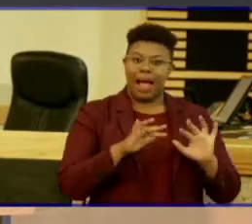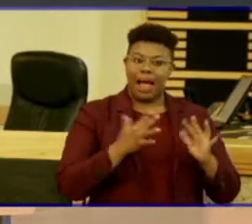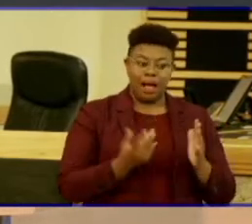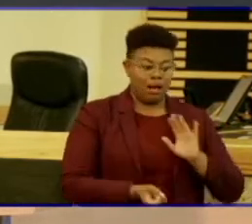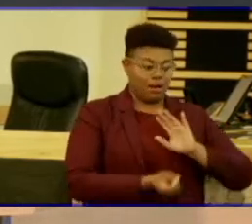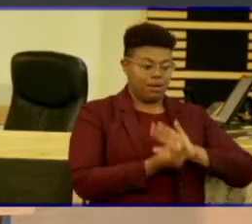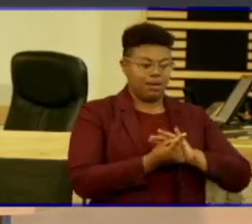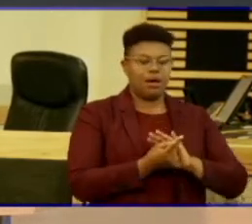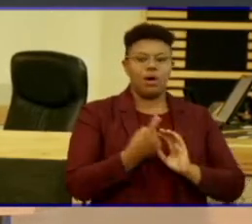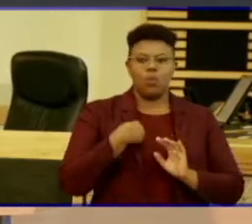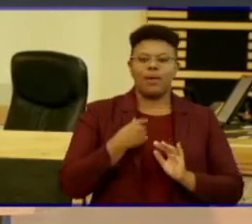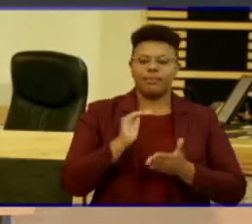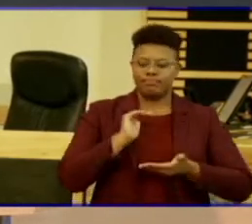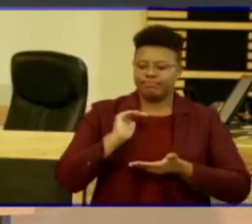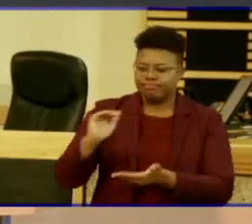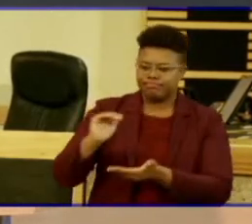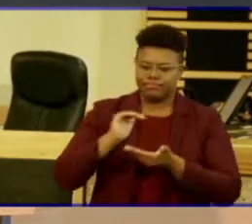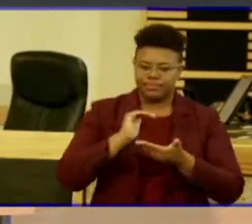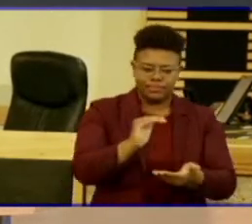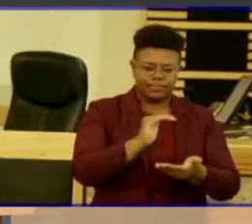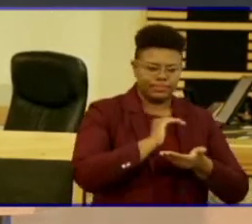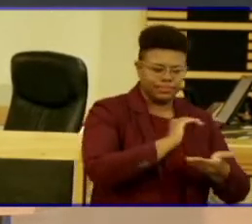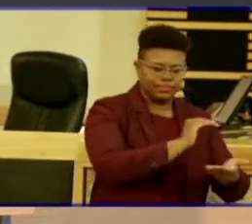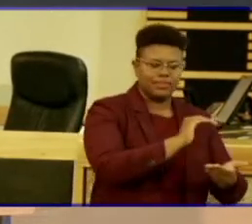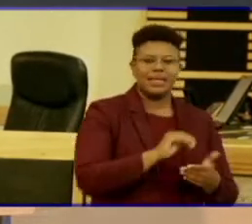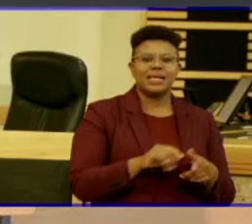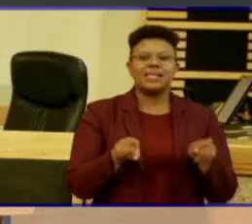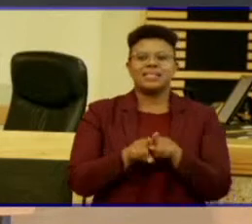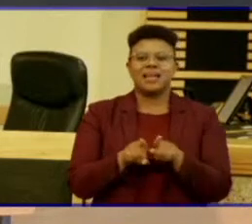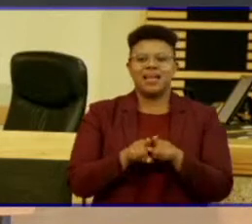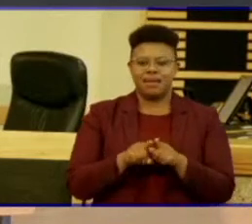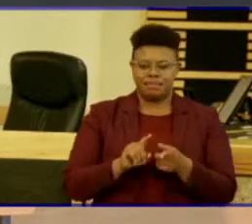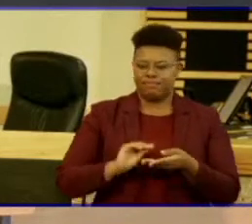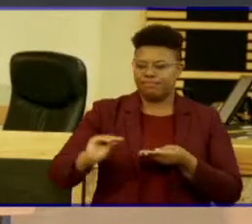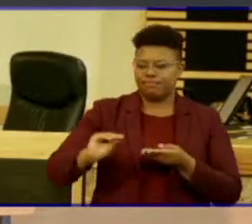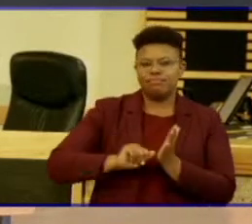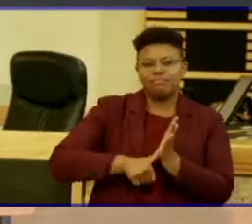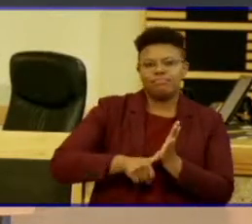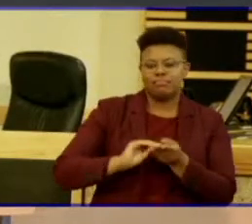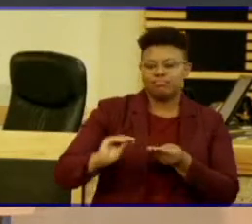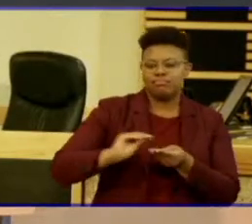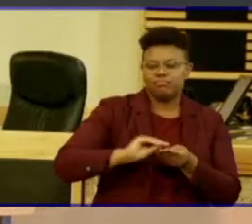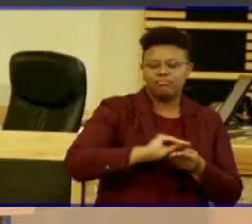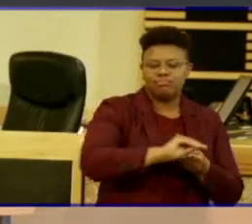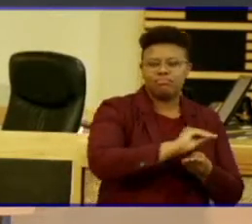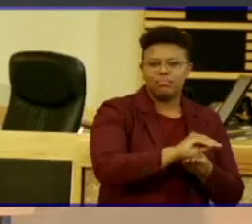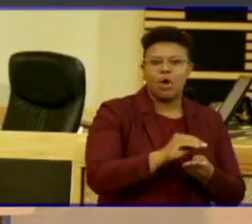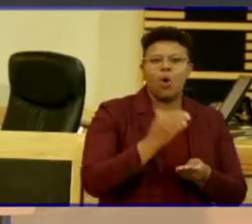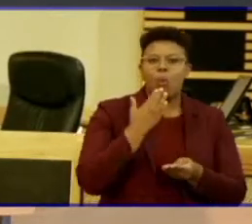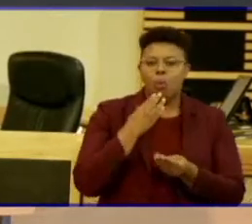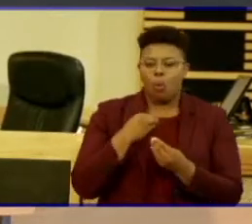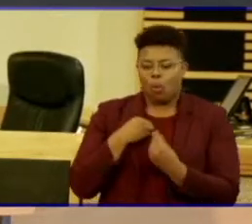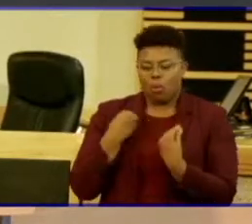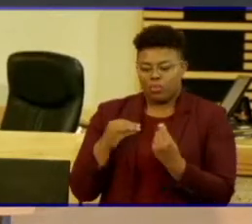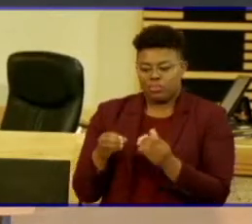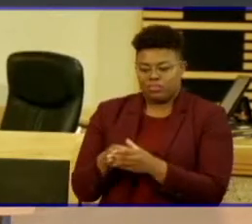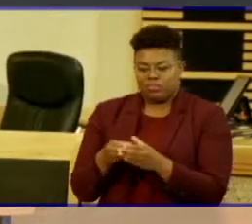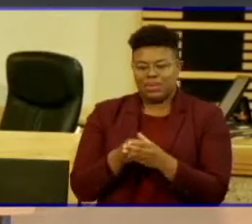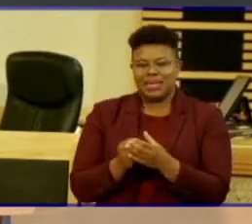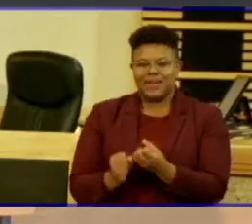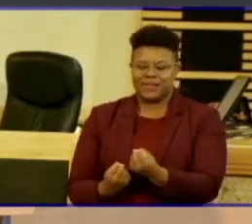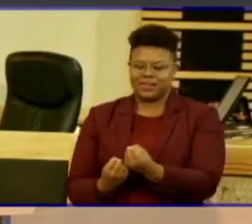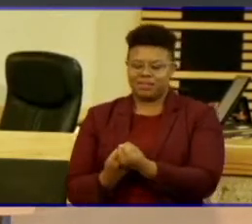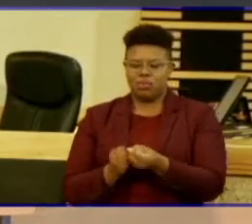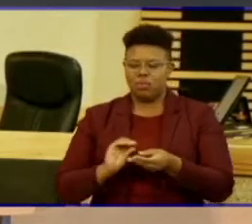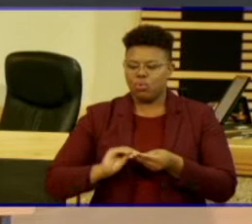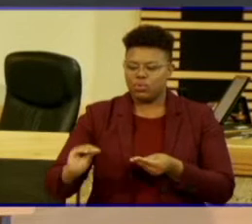packages. This included amending the Job Stimulus Fund to allow for additional support for